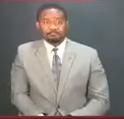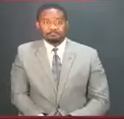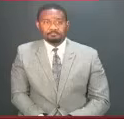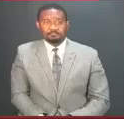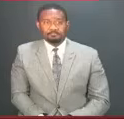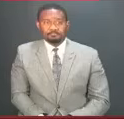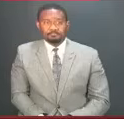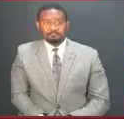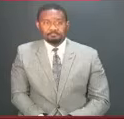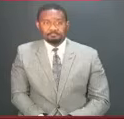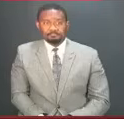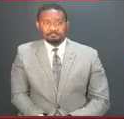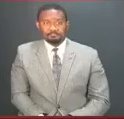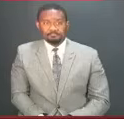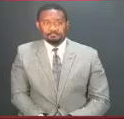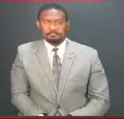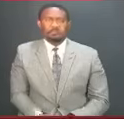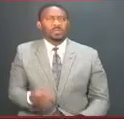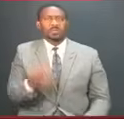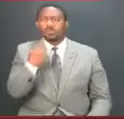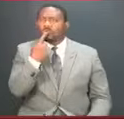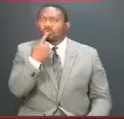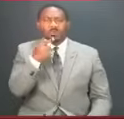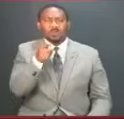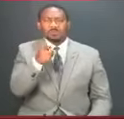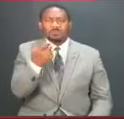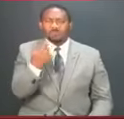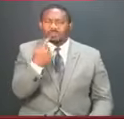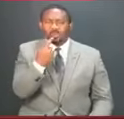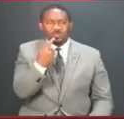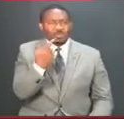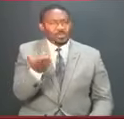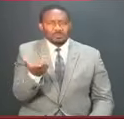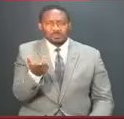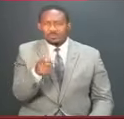Honorable member who has seconded the motion. I'm interested.